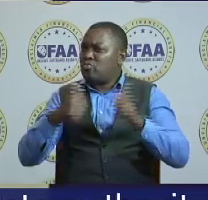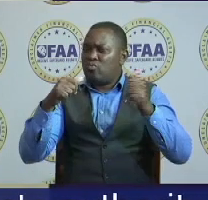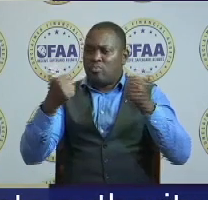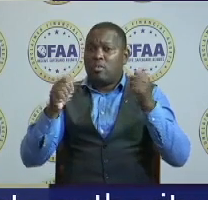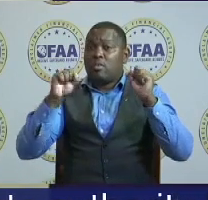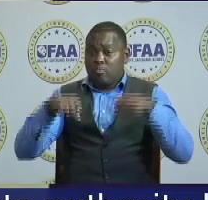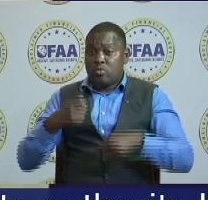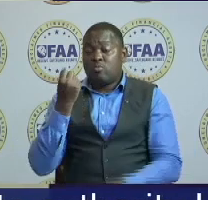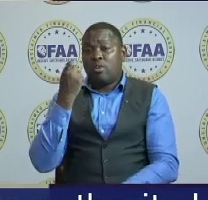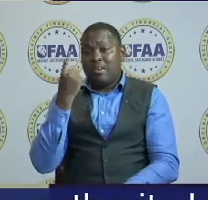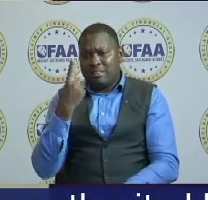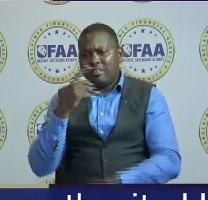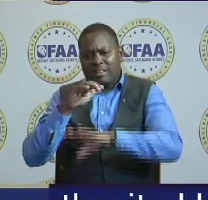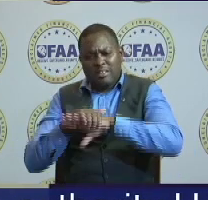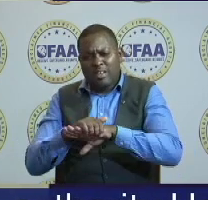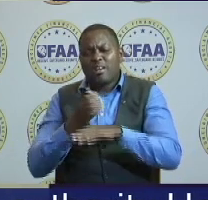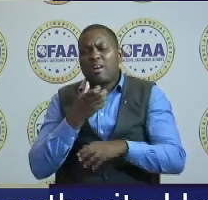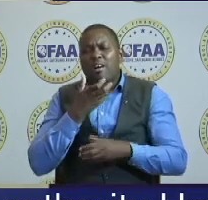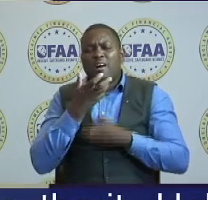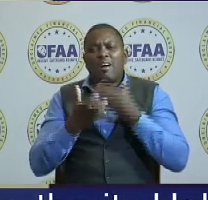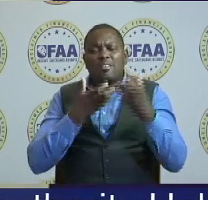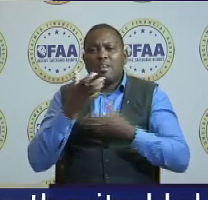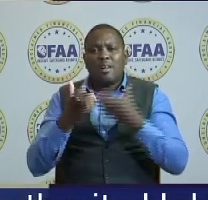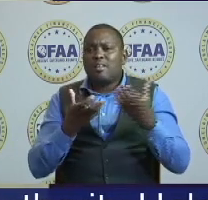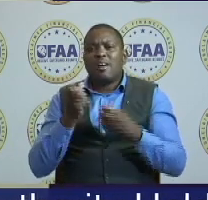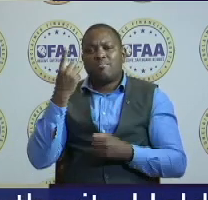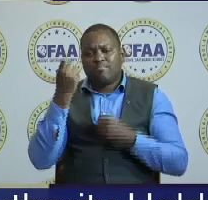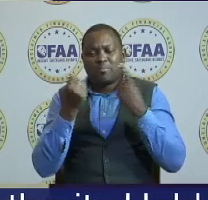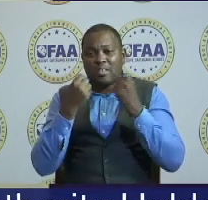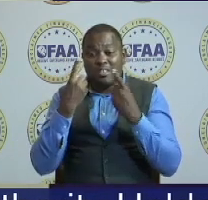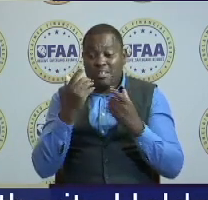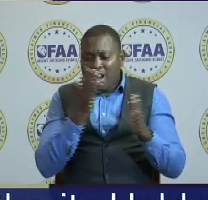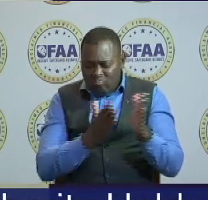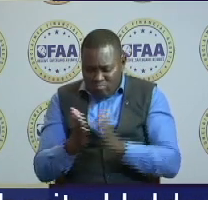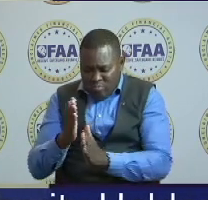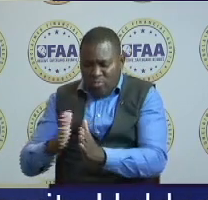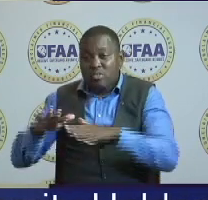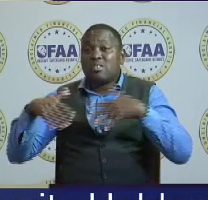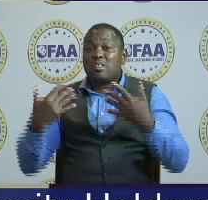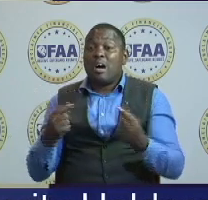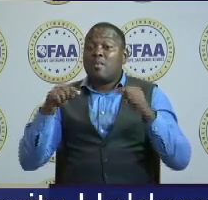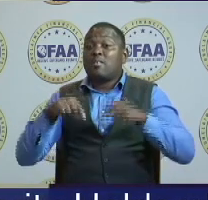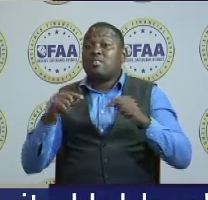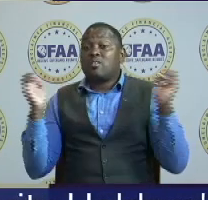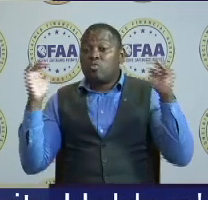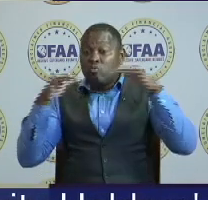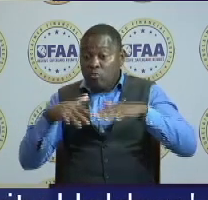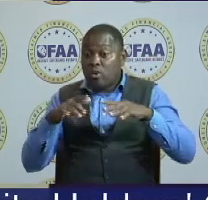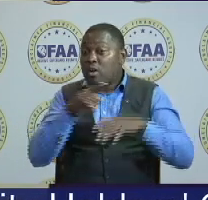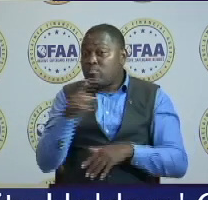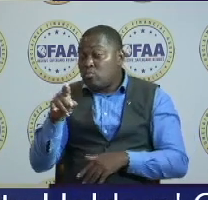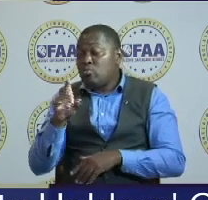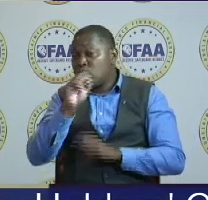able to you know, get answers. And as I've alluded to it before, this is a forum where we need to answer your questions. You must